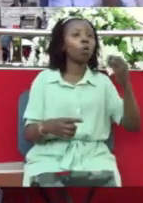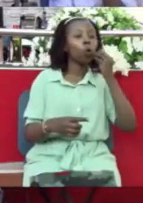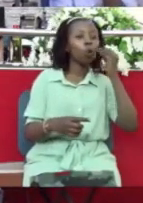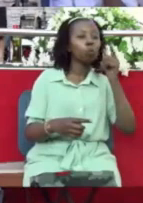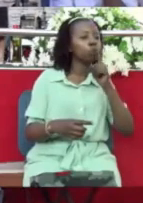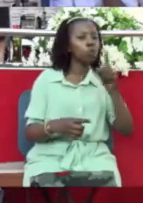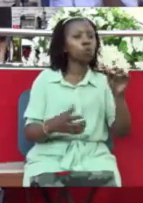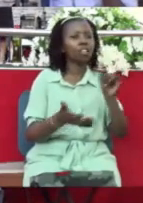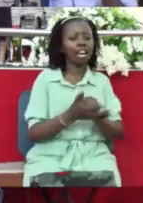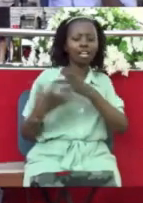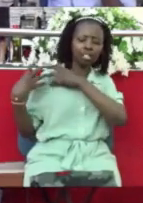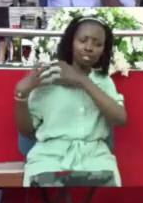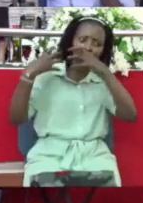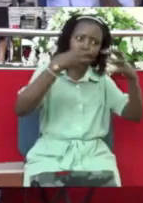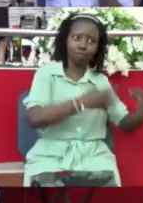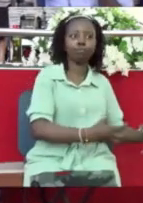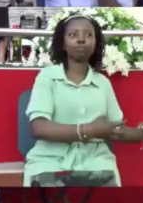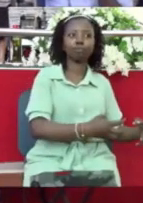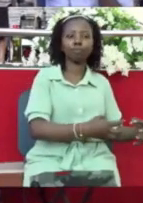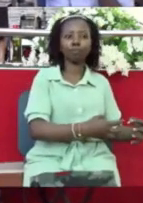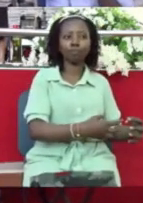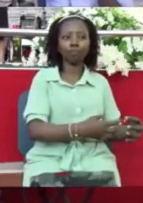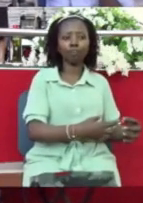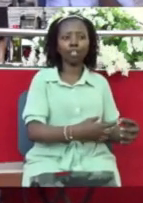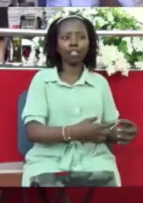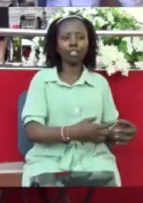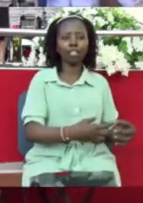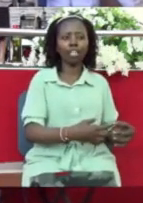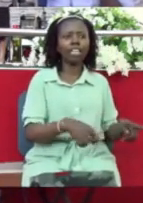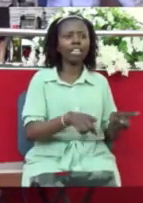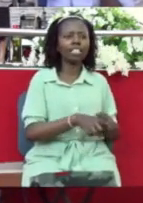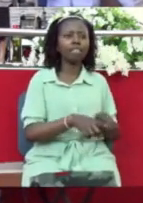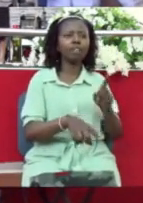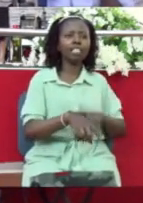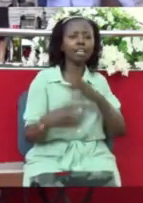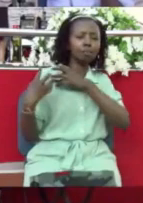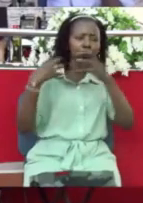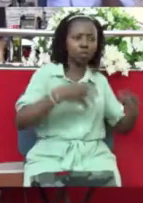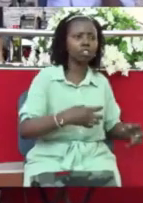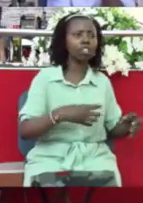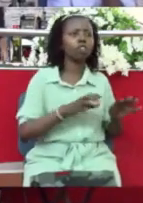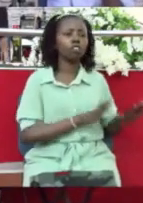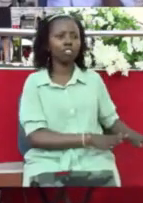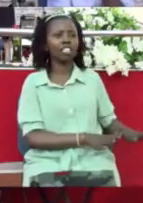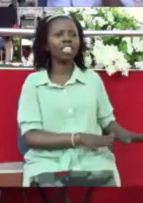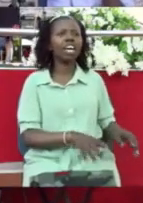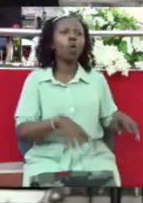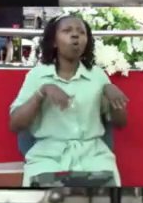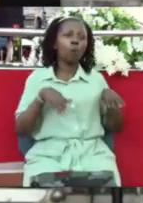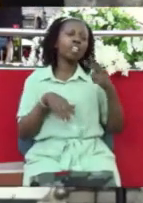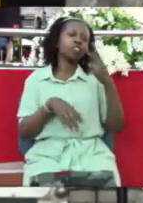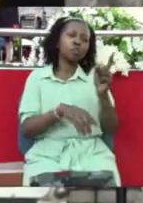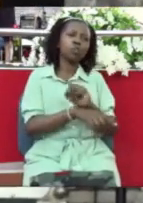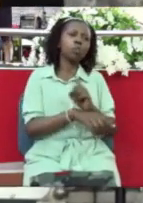he would na akitolewa mzigo. And whenever he was offloaded, anakaa dakika mbili, sijui ni za kushukuru ama ni za kusema nini. He would stop for